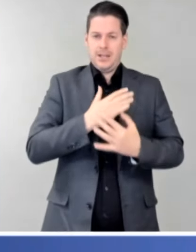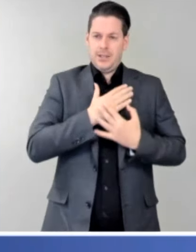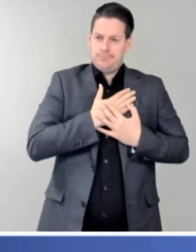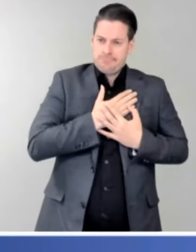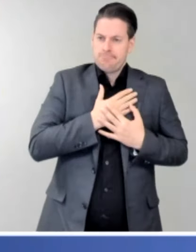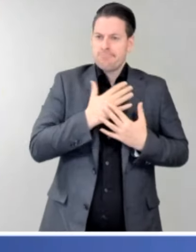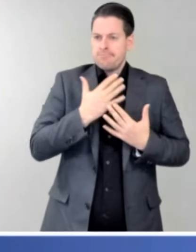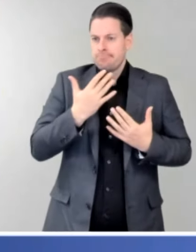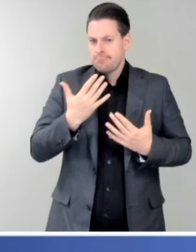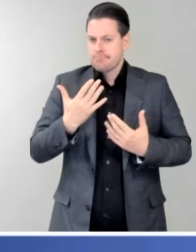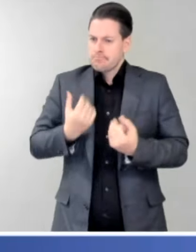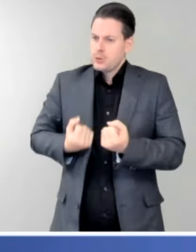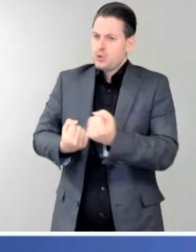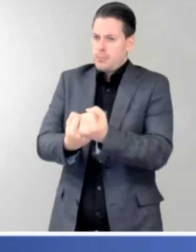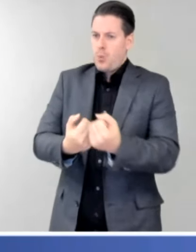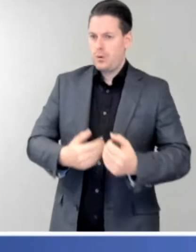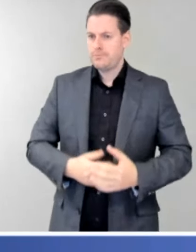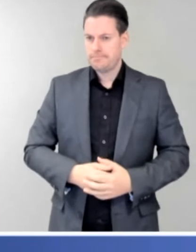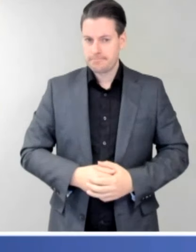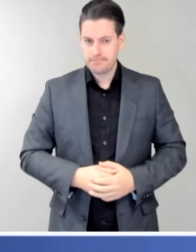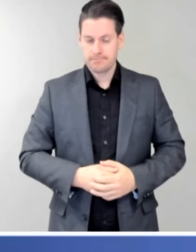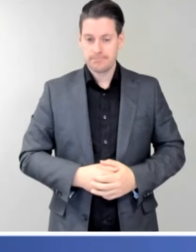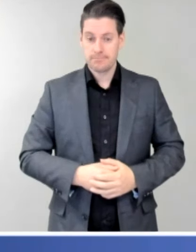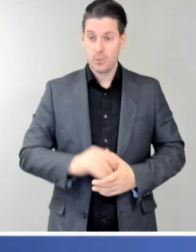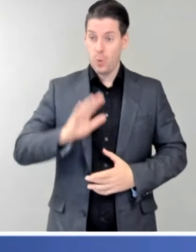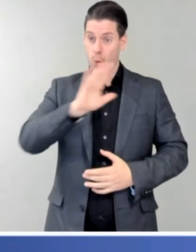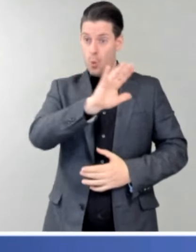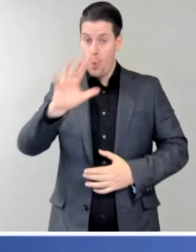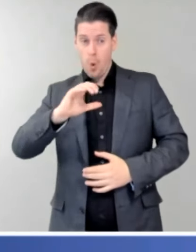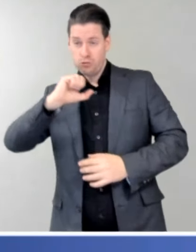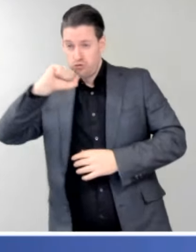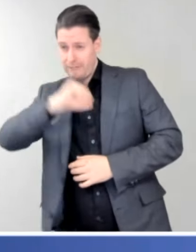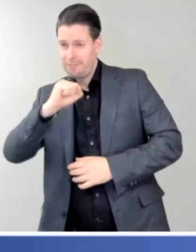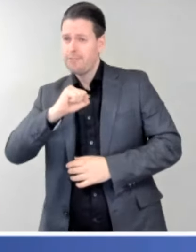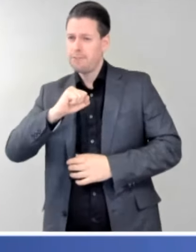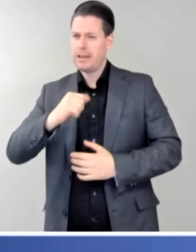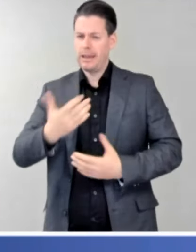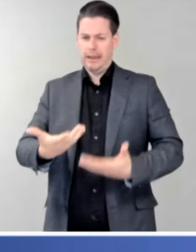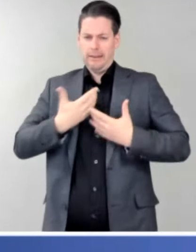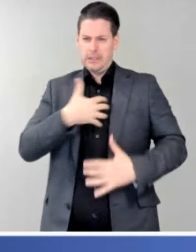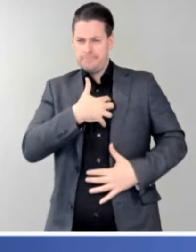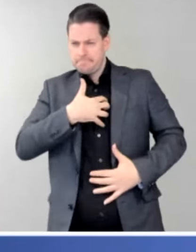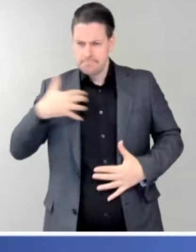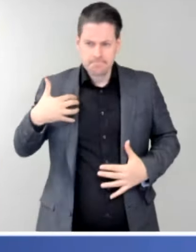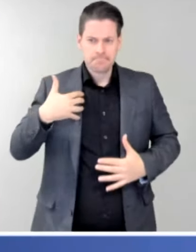And your grief steels us in the fight for justice, as it has steeled Australia since that terrible